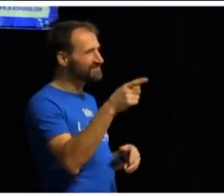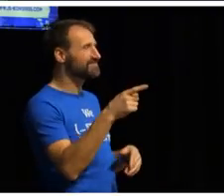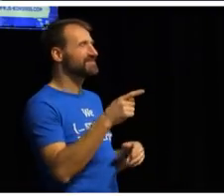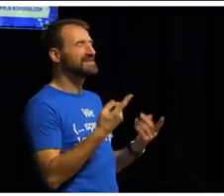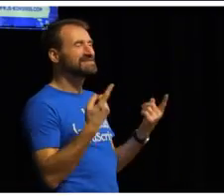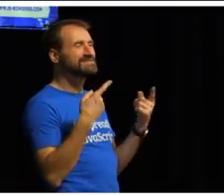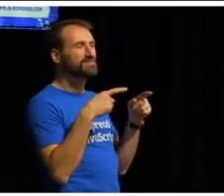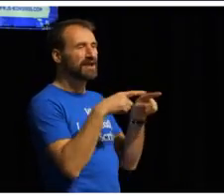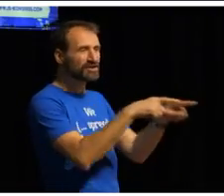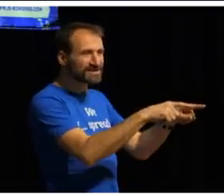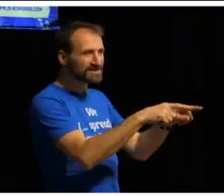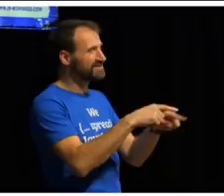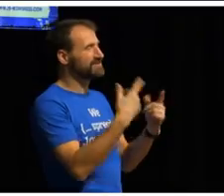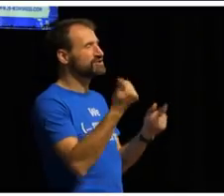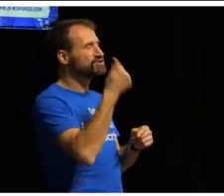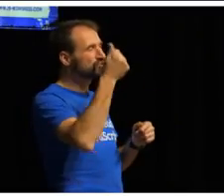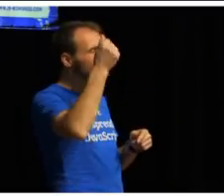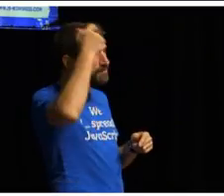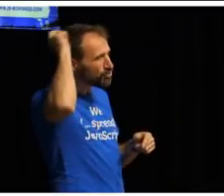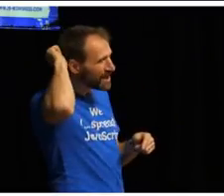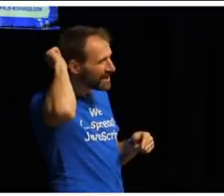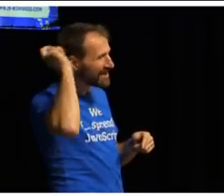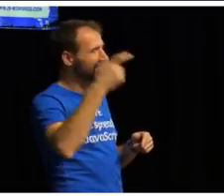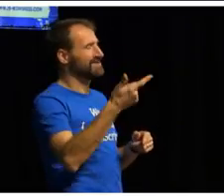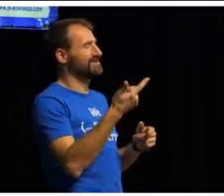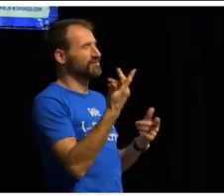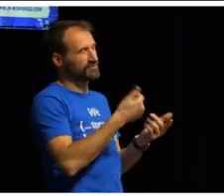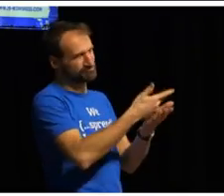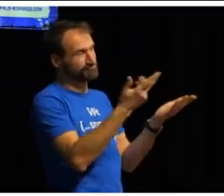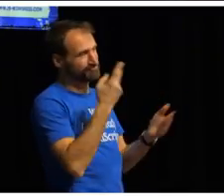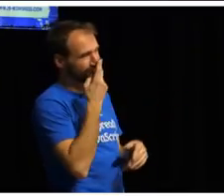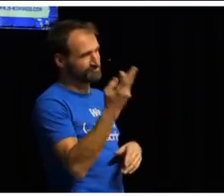the super brain, artificial machine, look at this stuff.